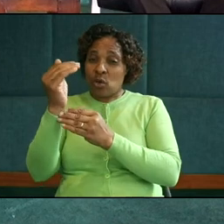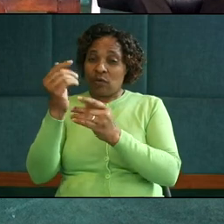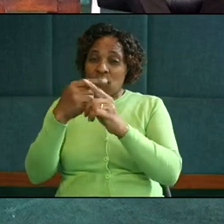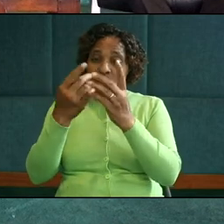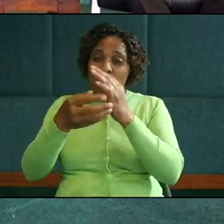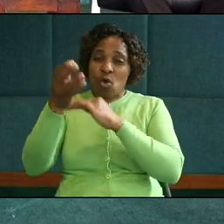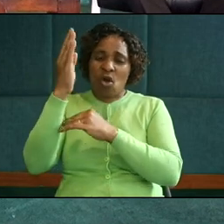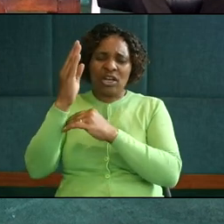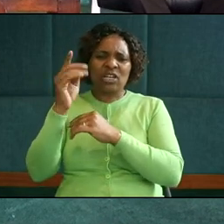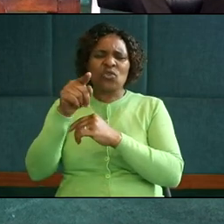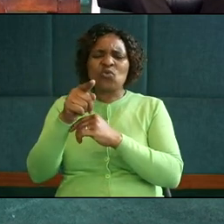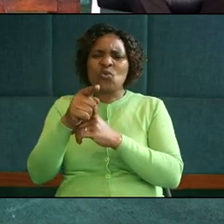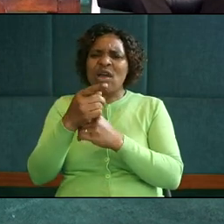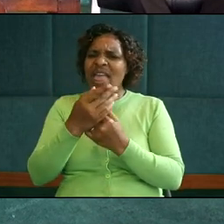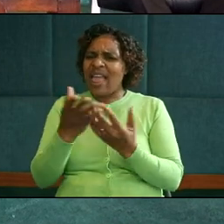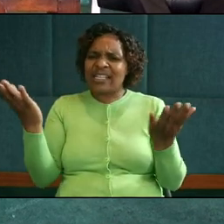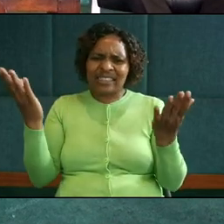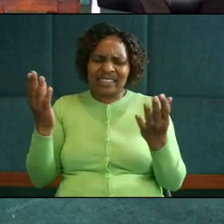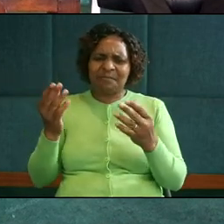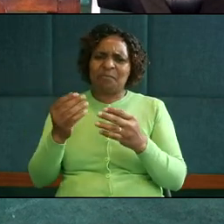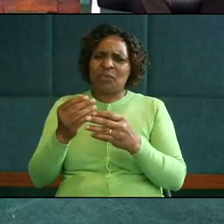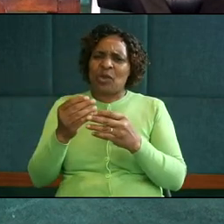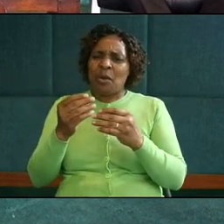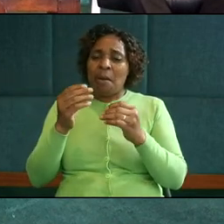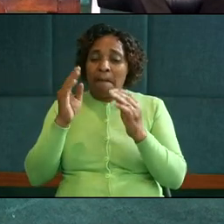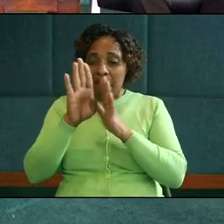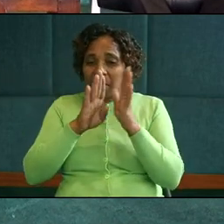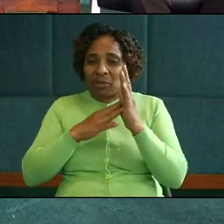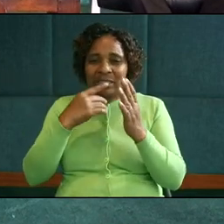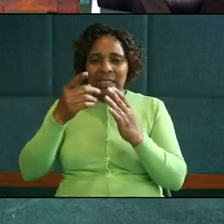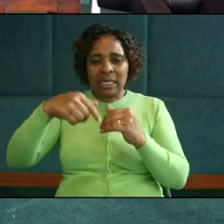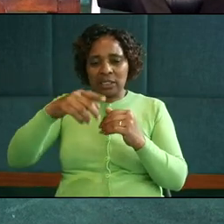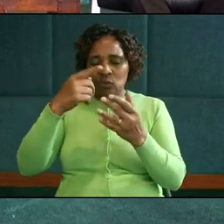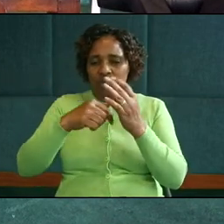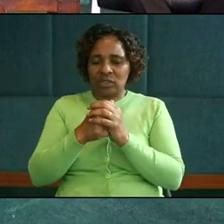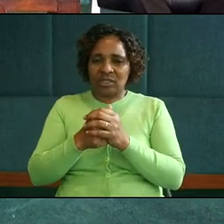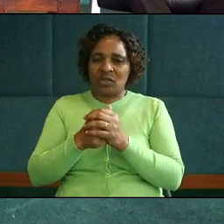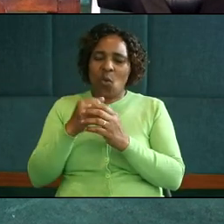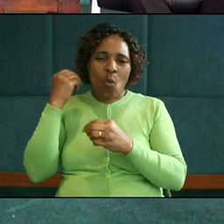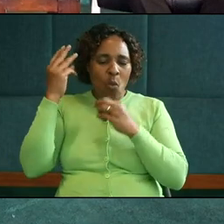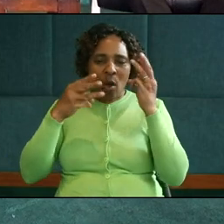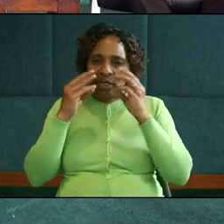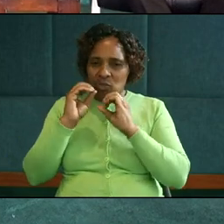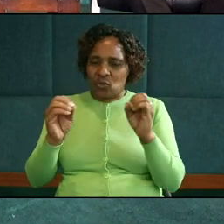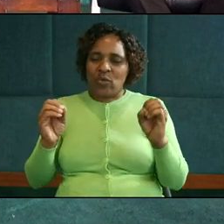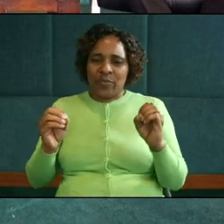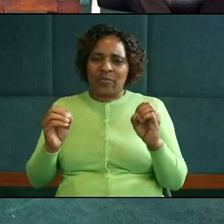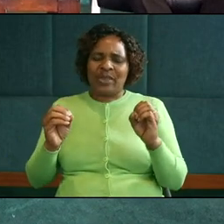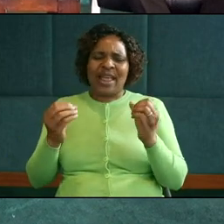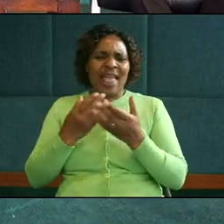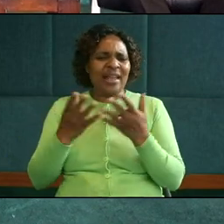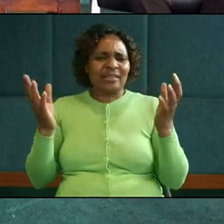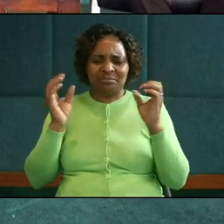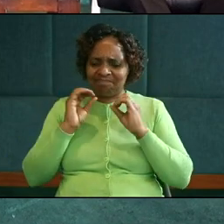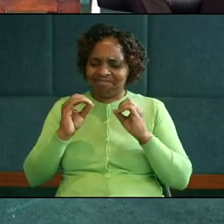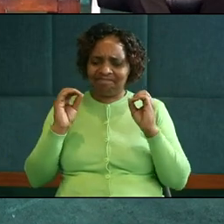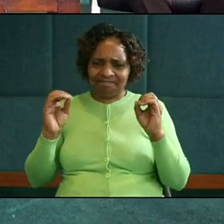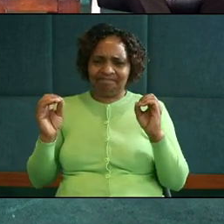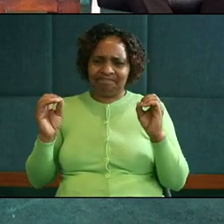That's, you know, don't be anxious for anything. And here, the Bible is trying to tell us, you know, do not worry. Do not worry about anything, you